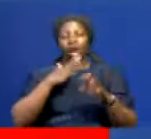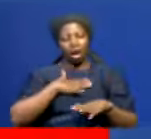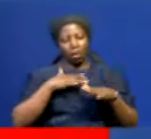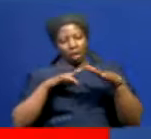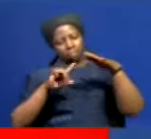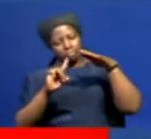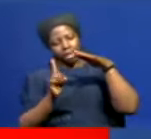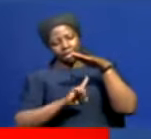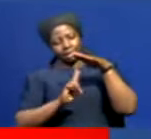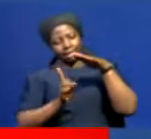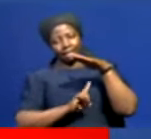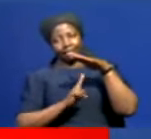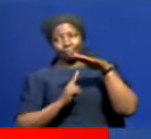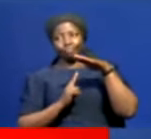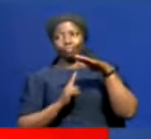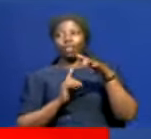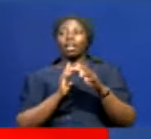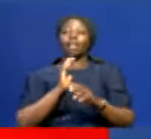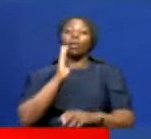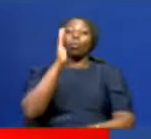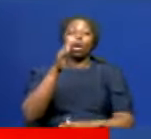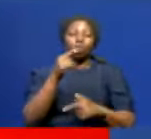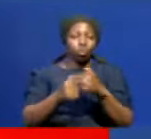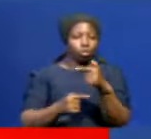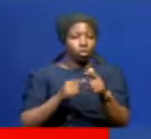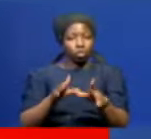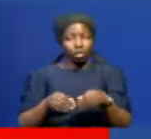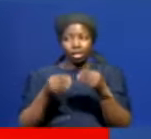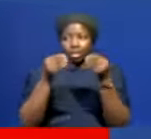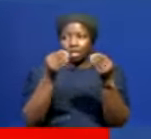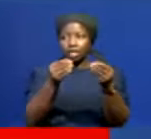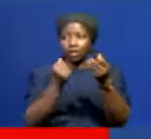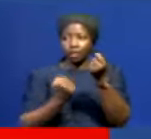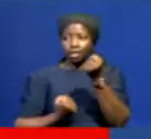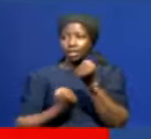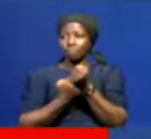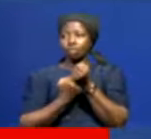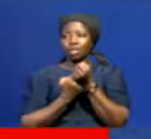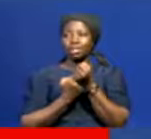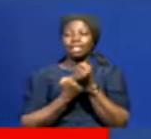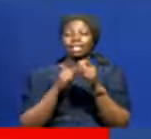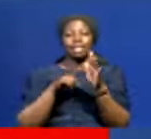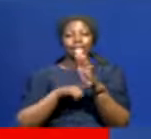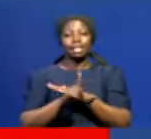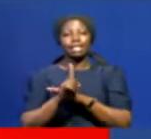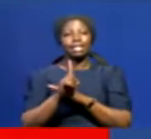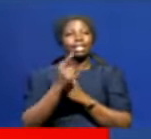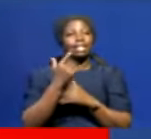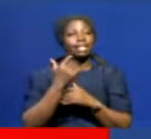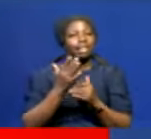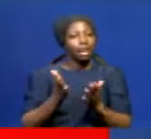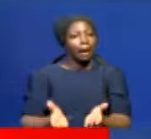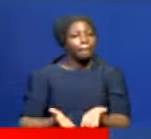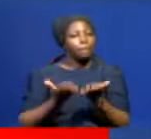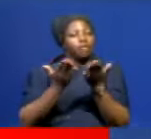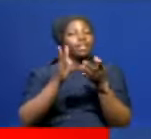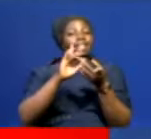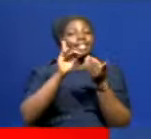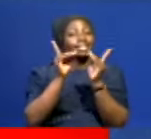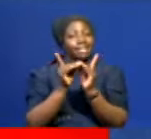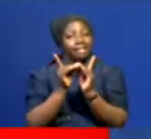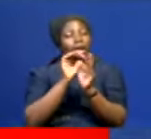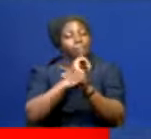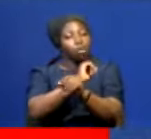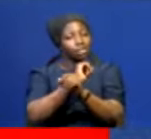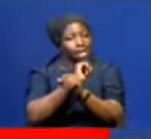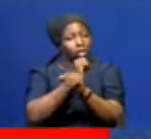ministry will continue providing support in advancing data protection initiatives